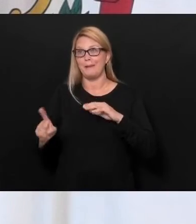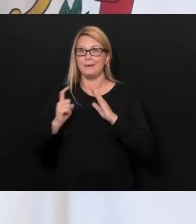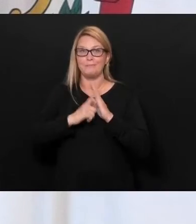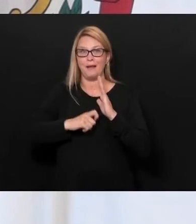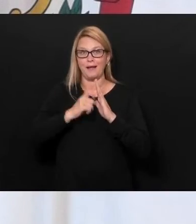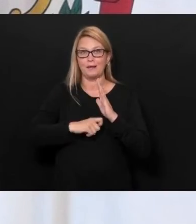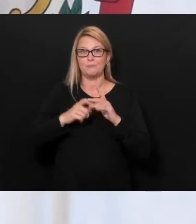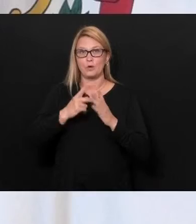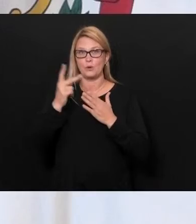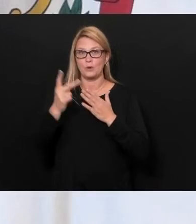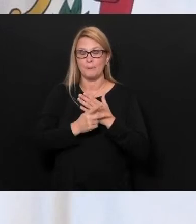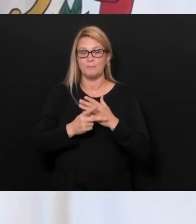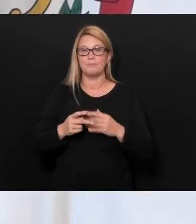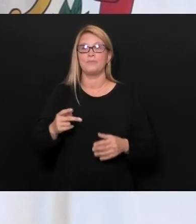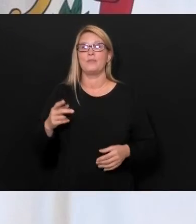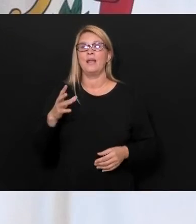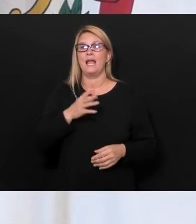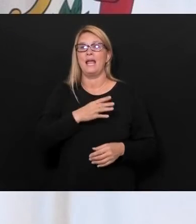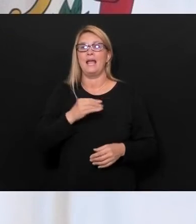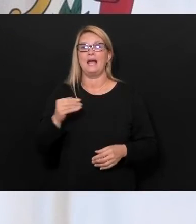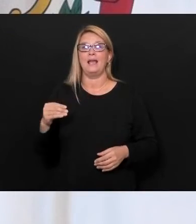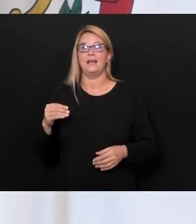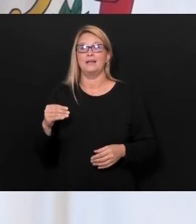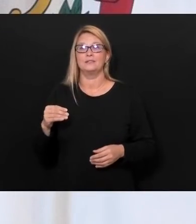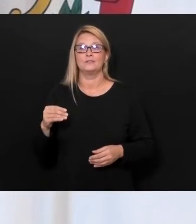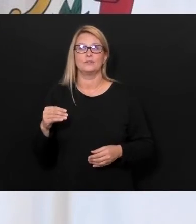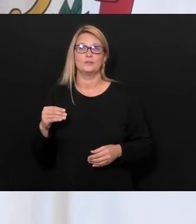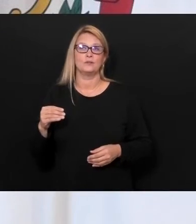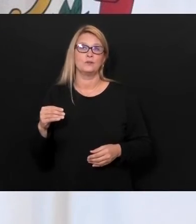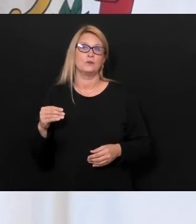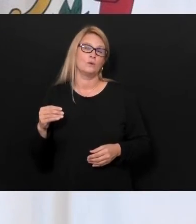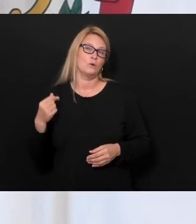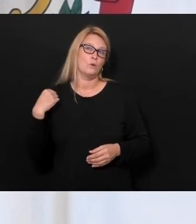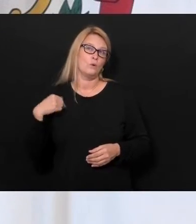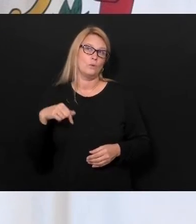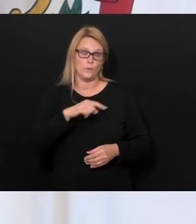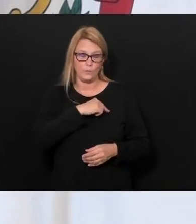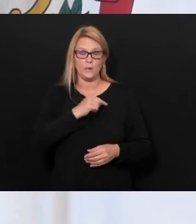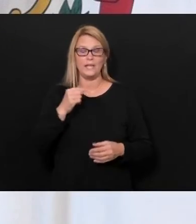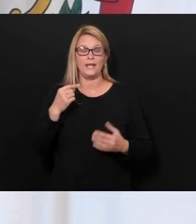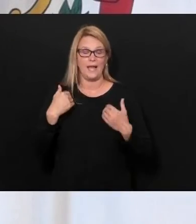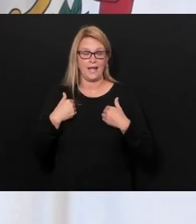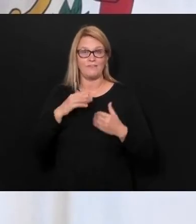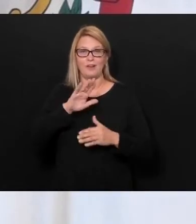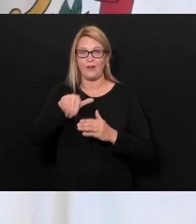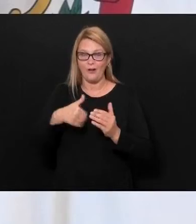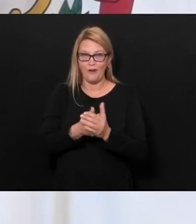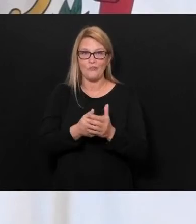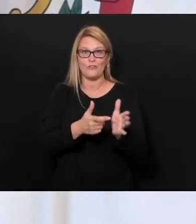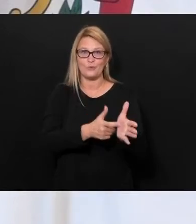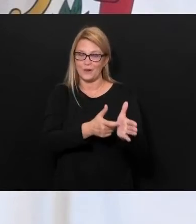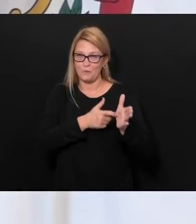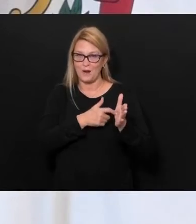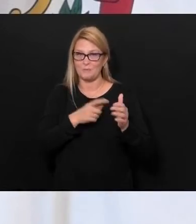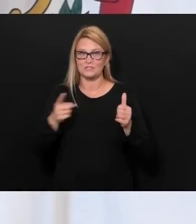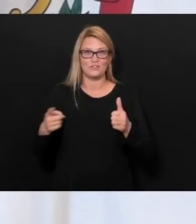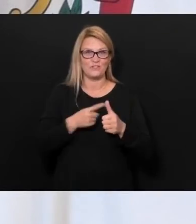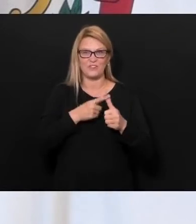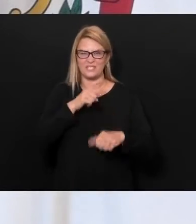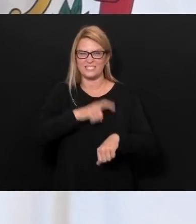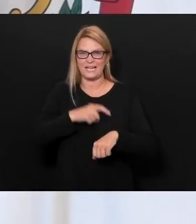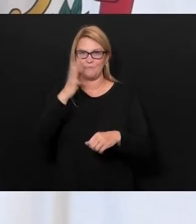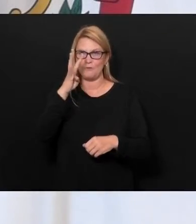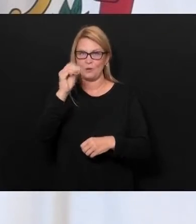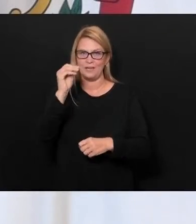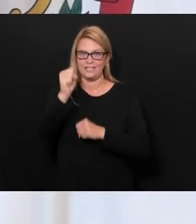and helping West Virginia meet, and get this now, we met all the requirements for the first time in 40